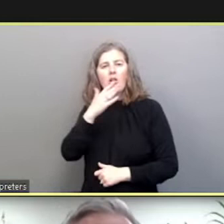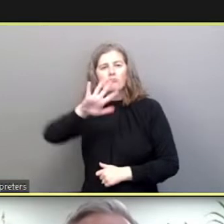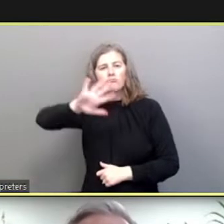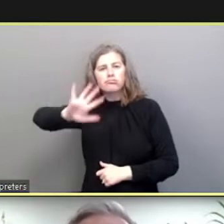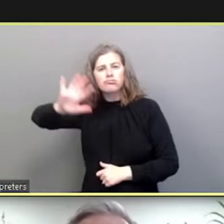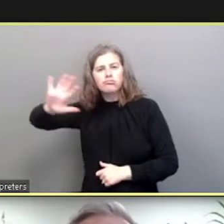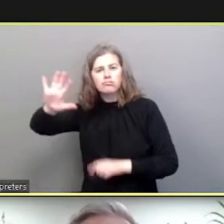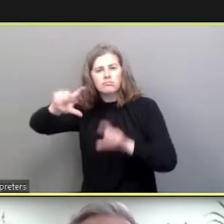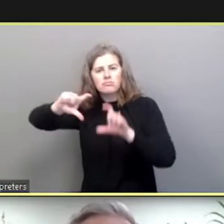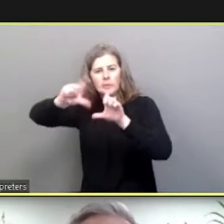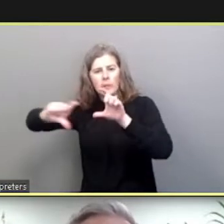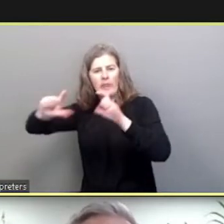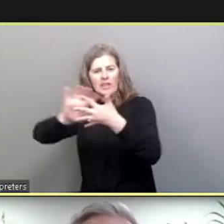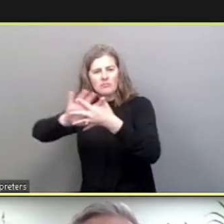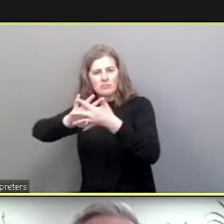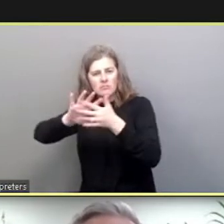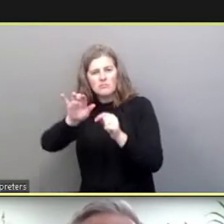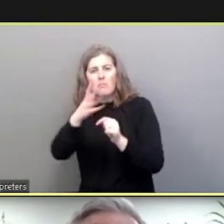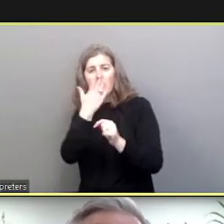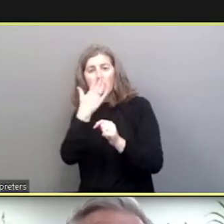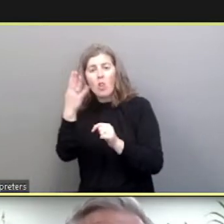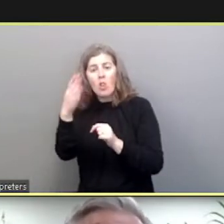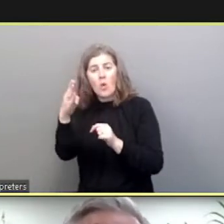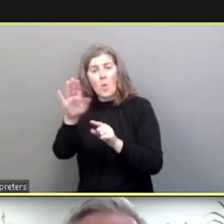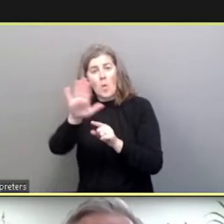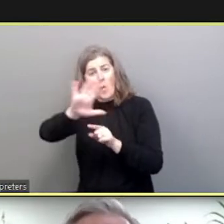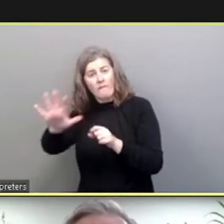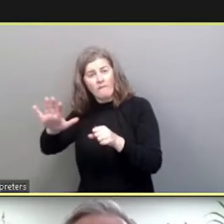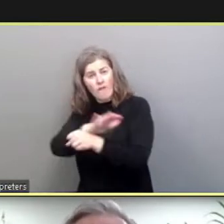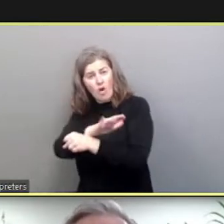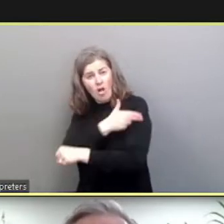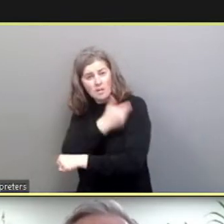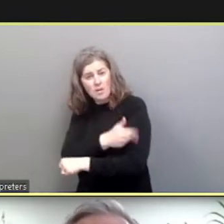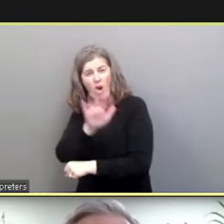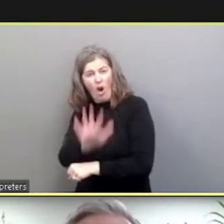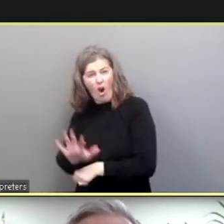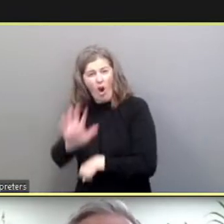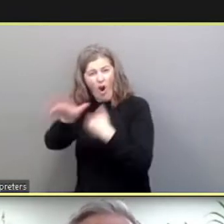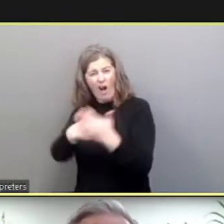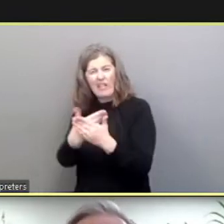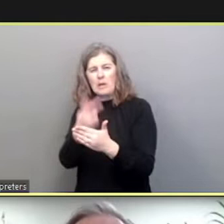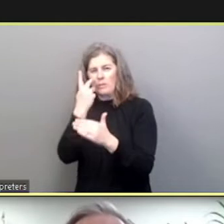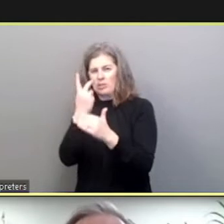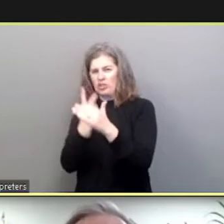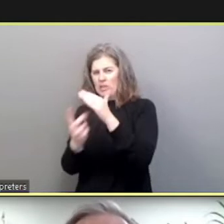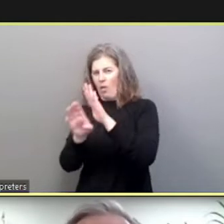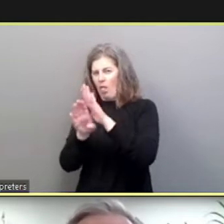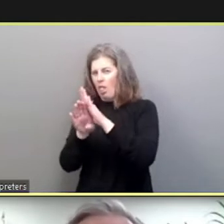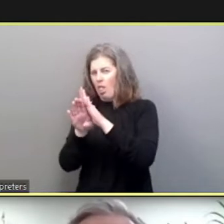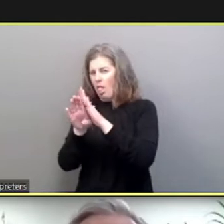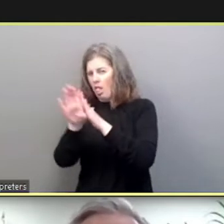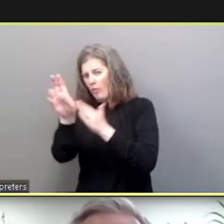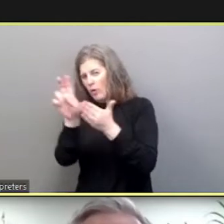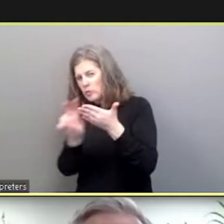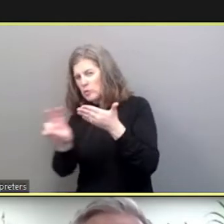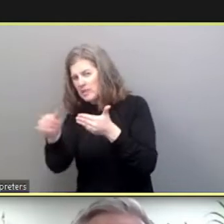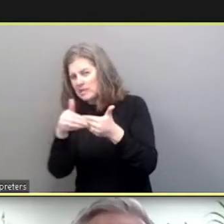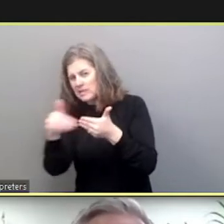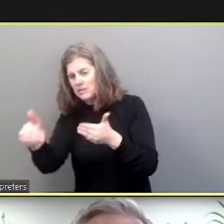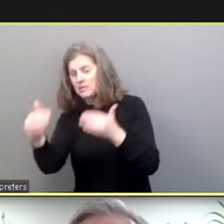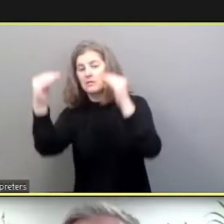there. Blue is all hospital admissions projected to continue to go up for the next 2 weeks.